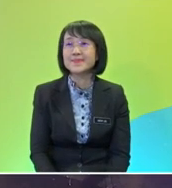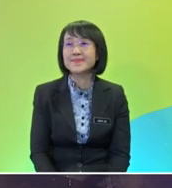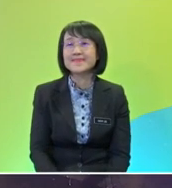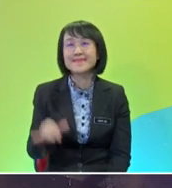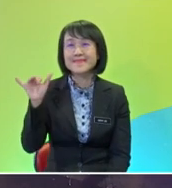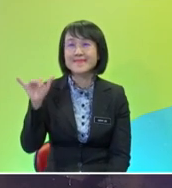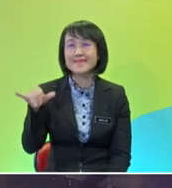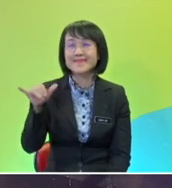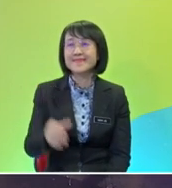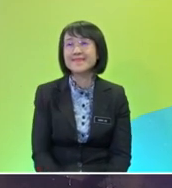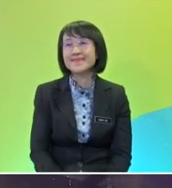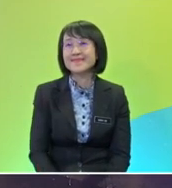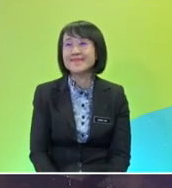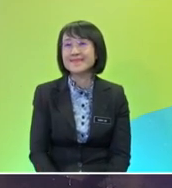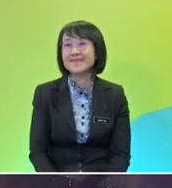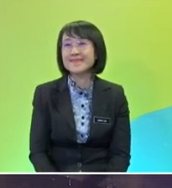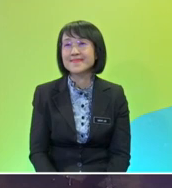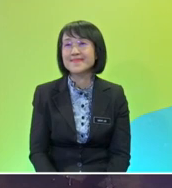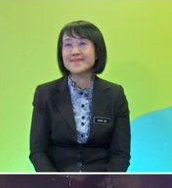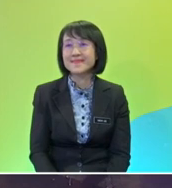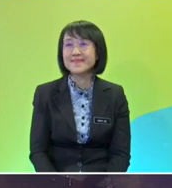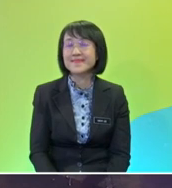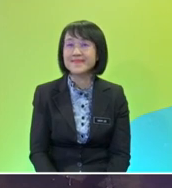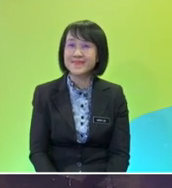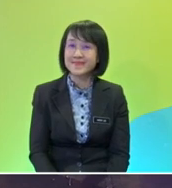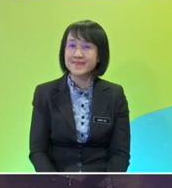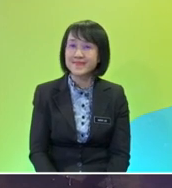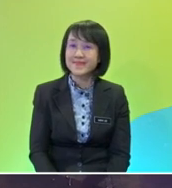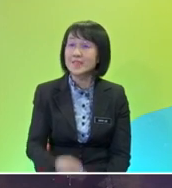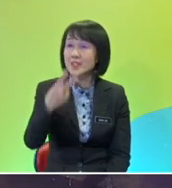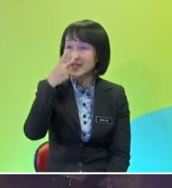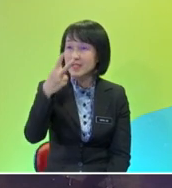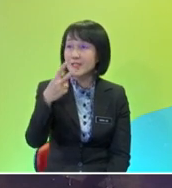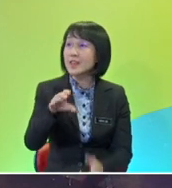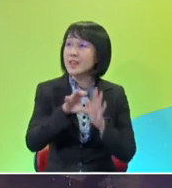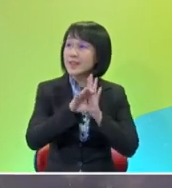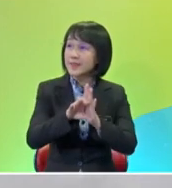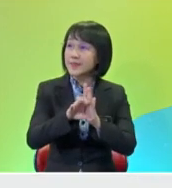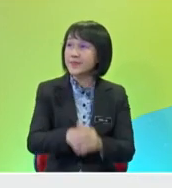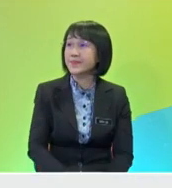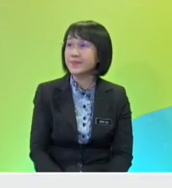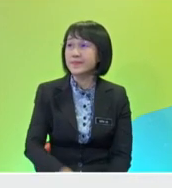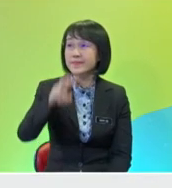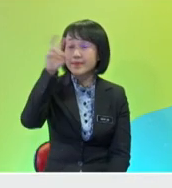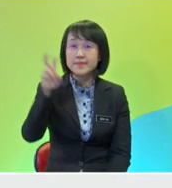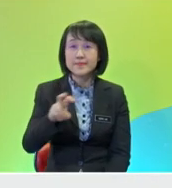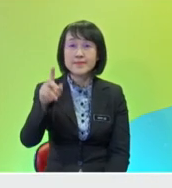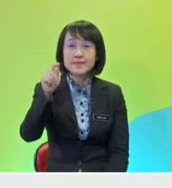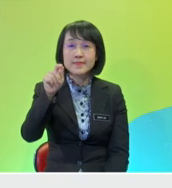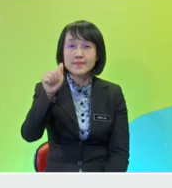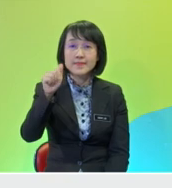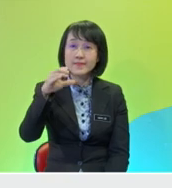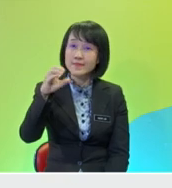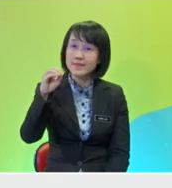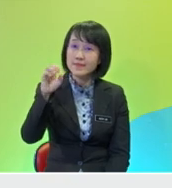Yes. Yes, it okay. is, because he mentioned that. Uh-huh. Let's look at the examples. Pizzas,